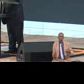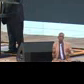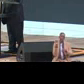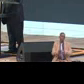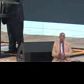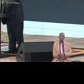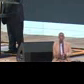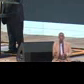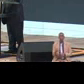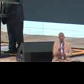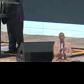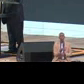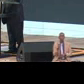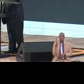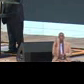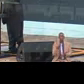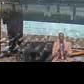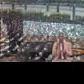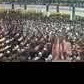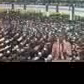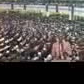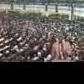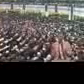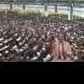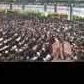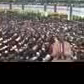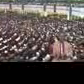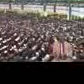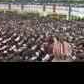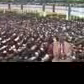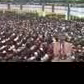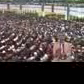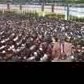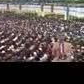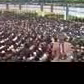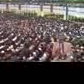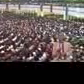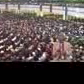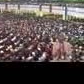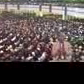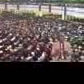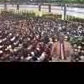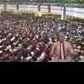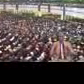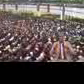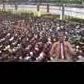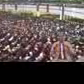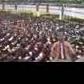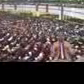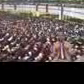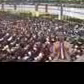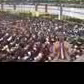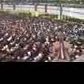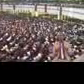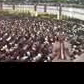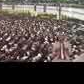them. Utterly overthrow them. We don't